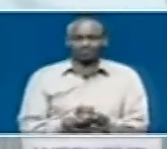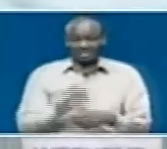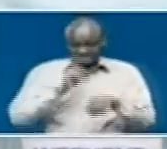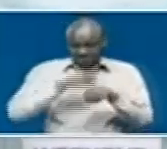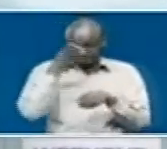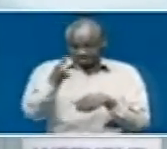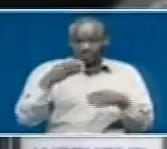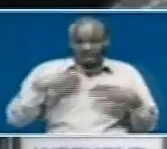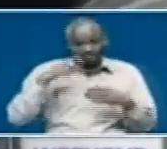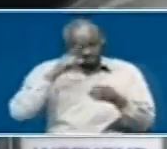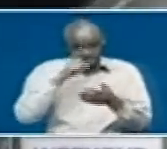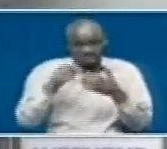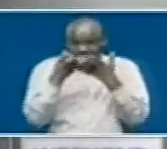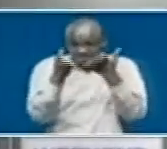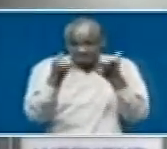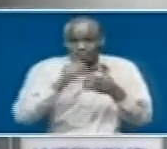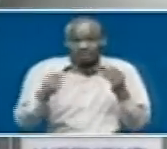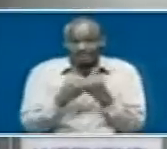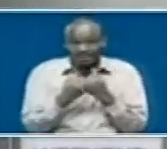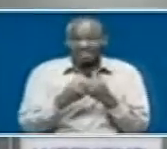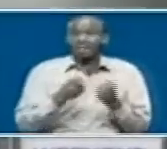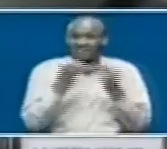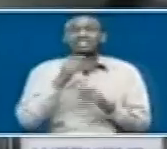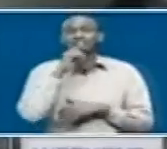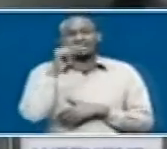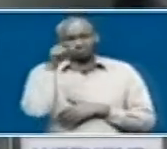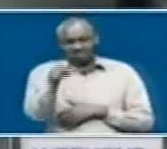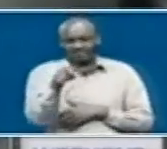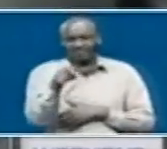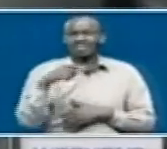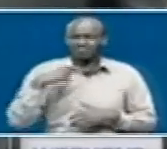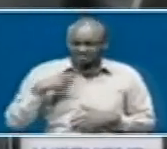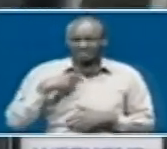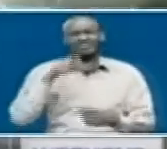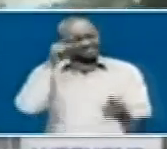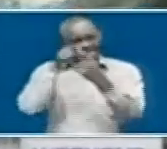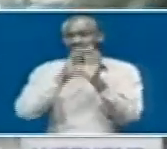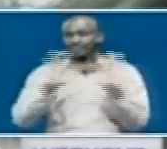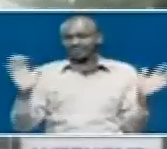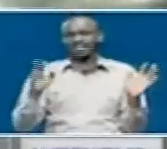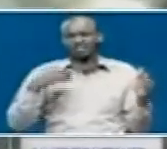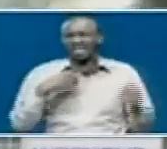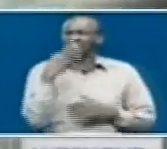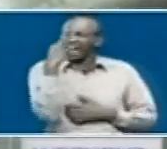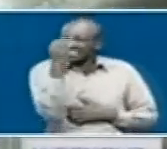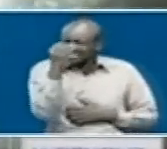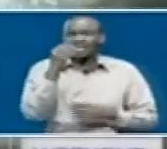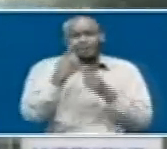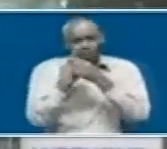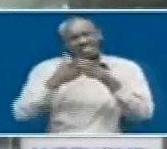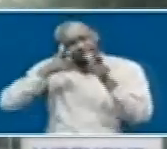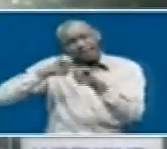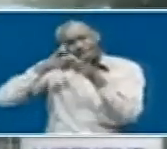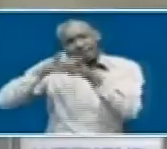Meanwhile, at the main scene of crime, it turned out that businessman Shahid Bhat was the main target. At least 30 bullets were rained on his head